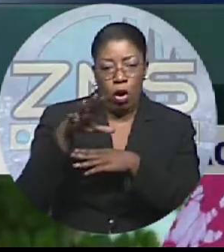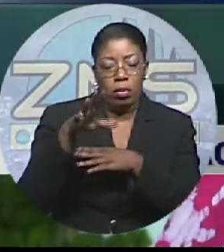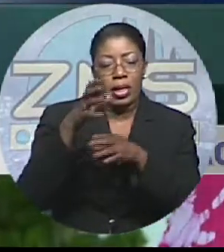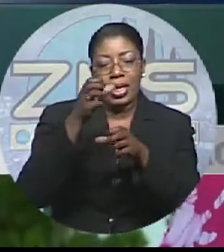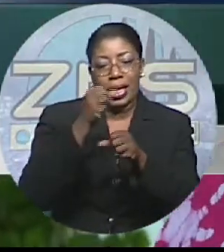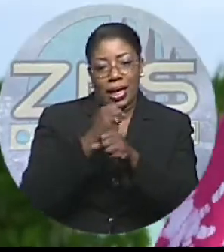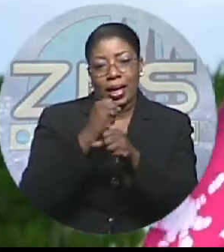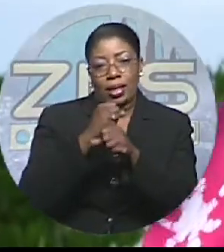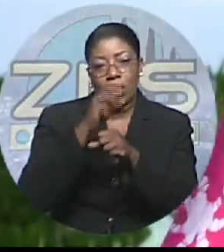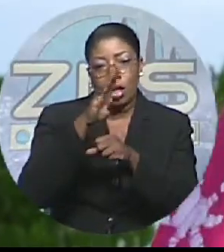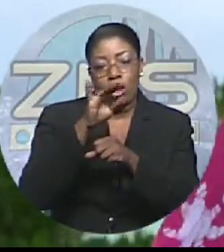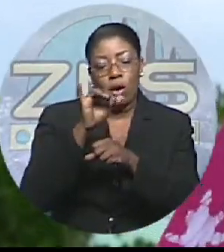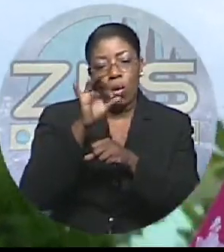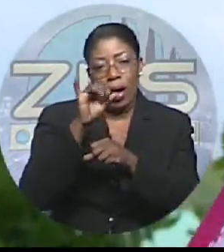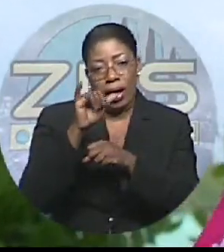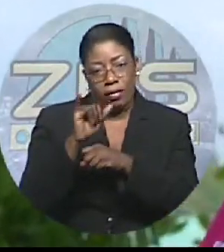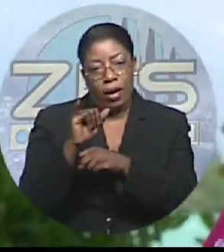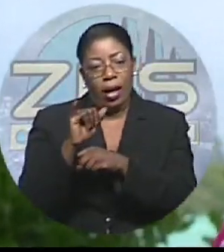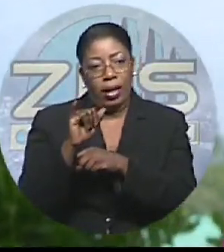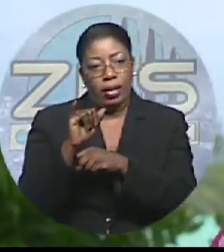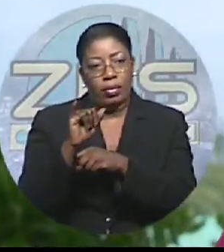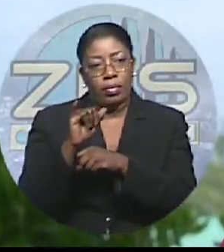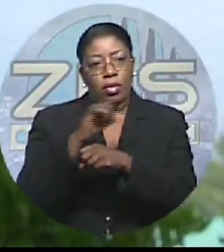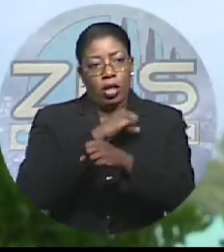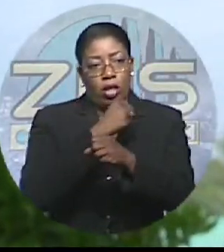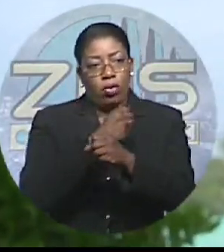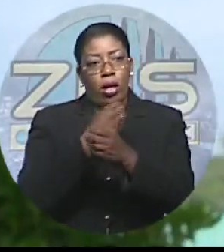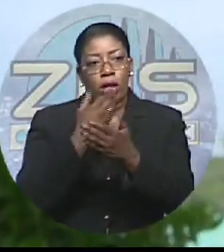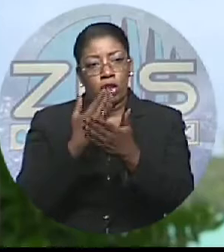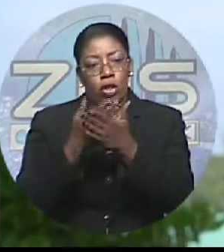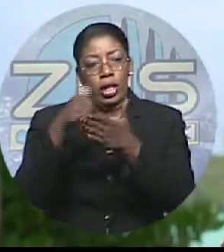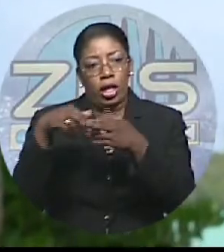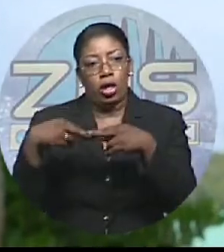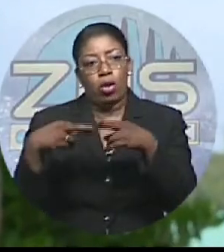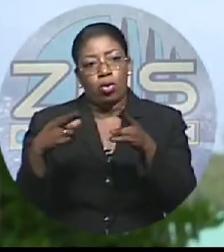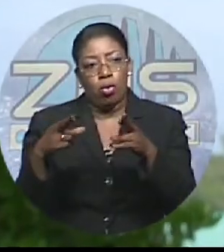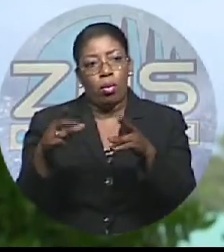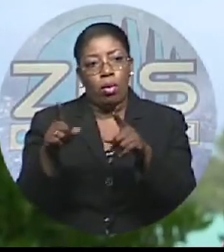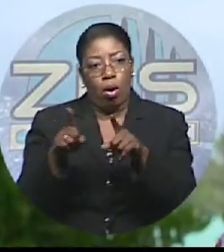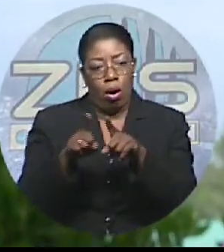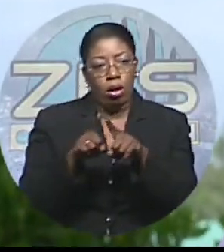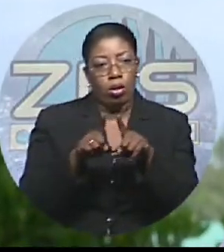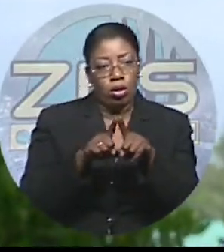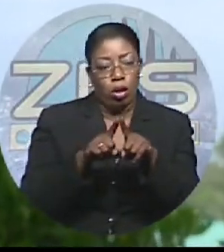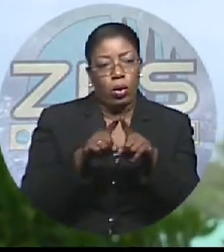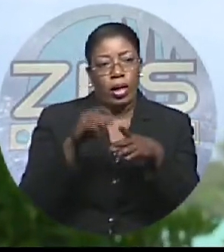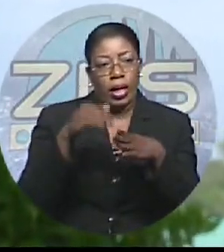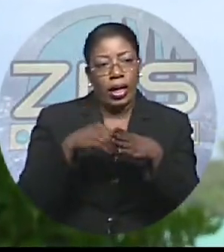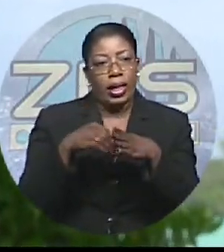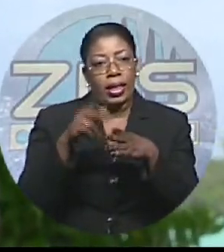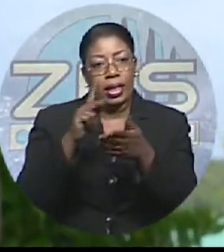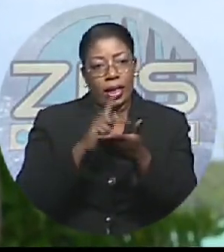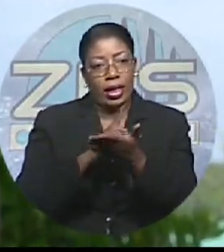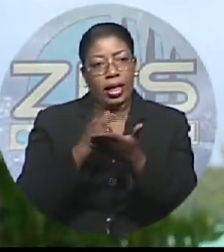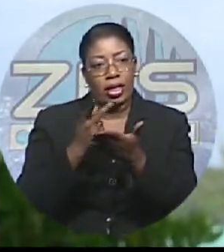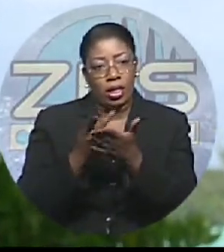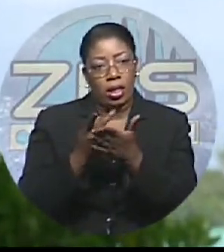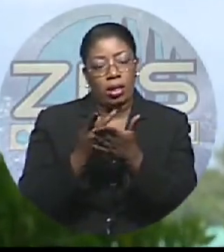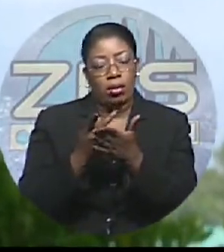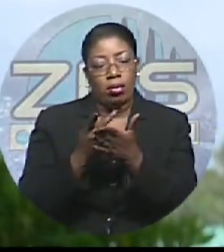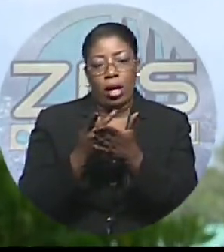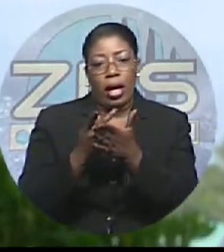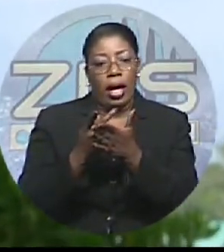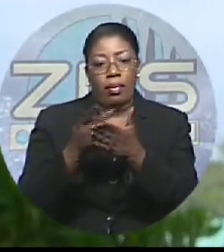really surprised to the fact that the strength is good in the rooms as well as in the kitchen. It's all over the